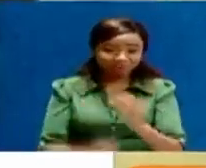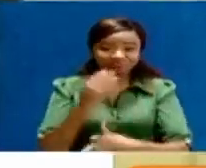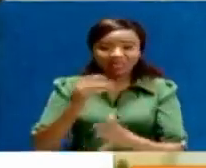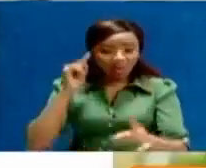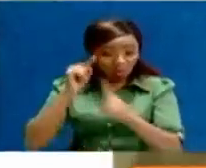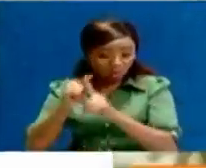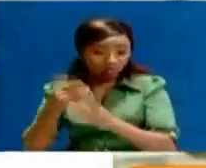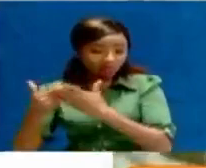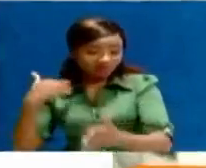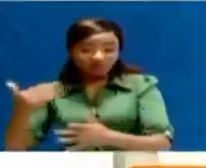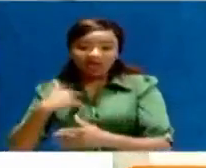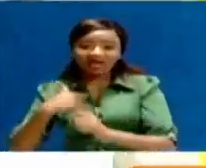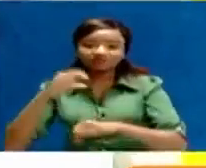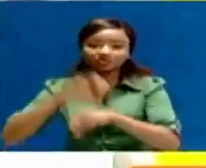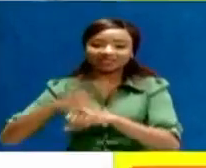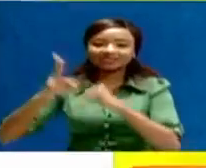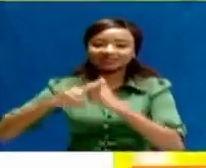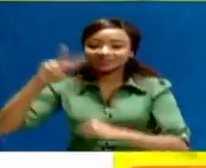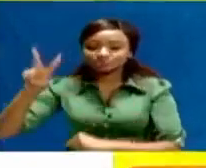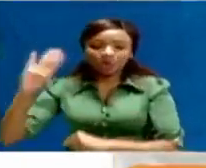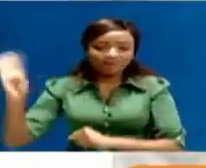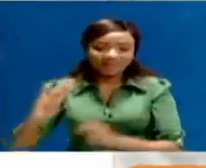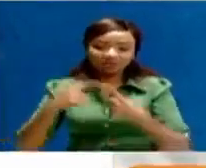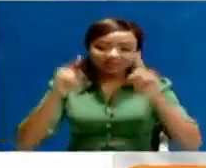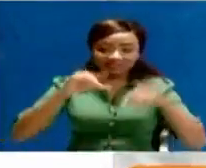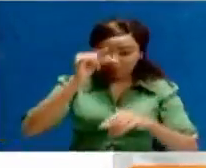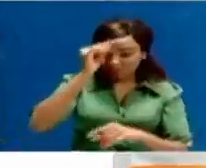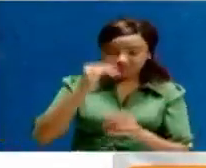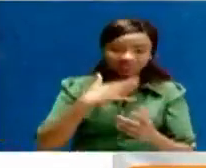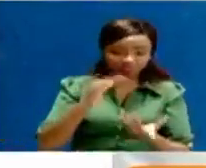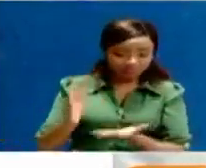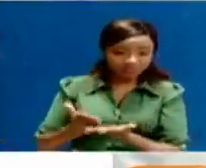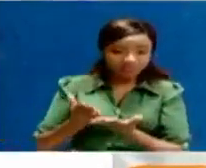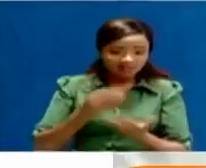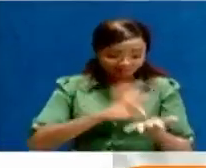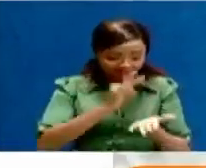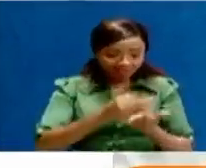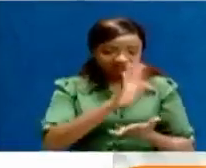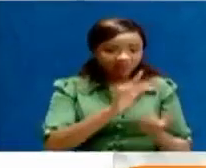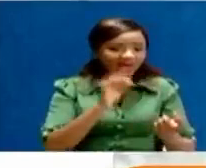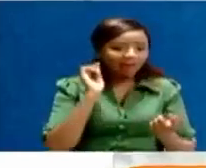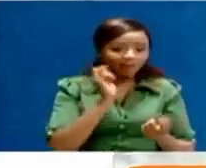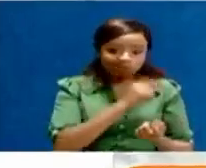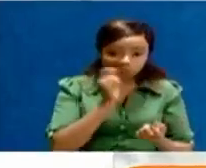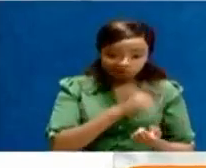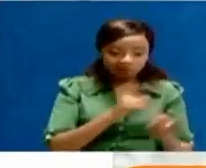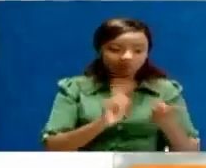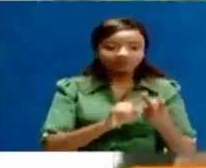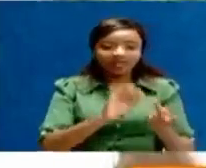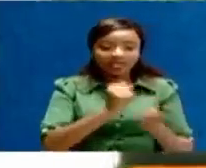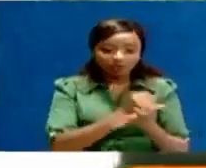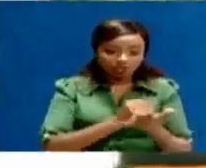72 billion Kenya shillings. The government has already initiated revolving funds for coffee and Miraa farmers in the country to cushion them